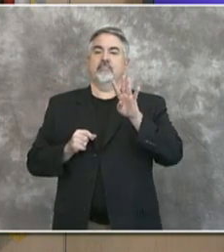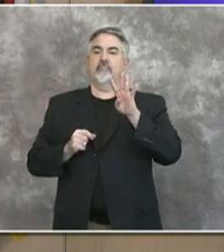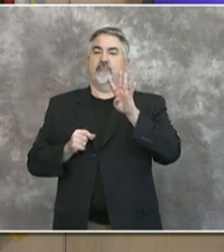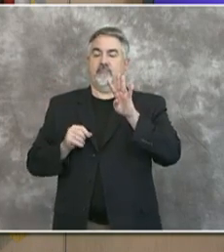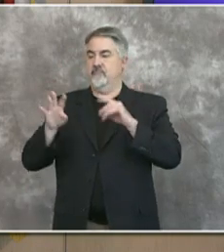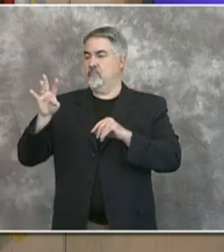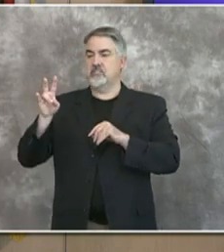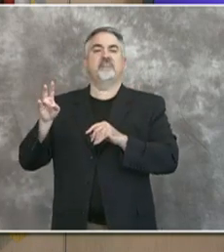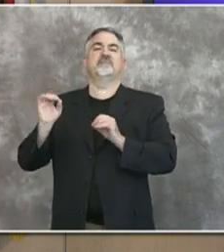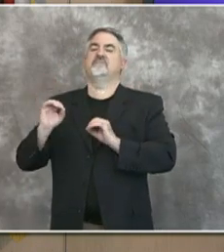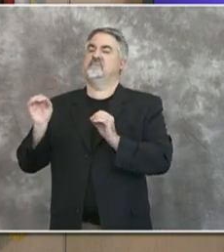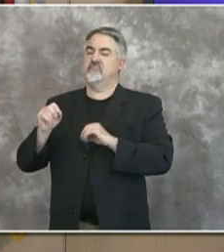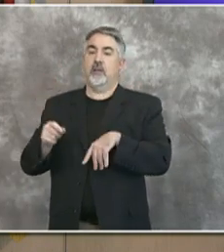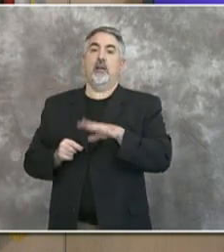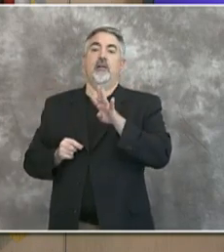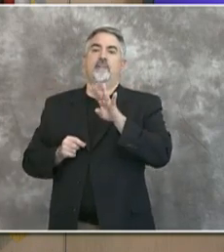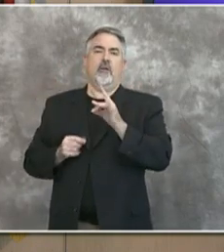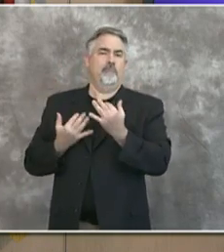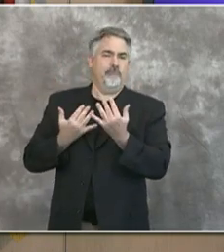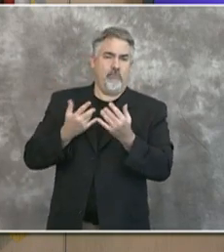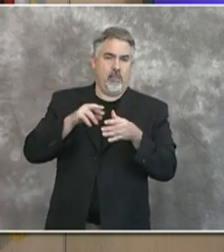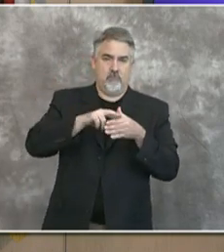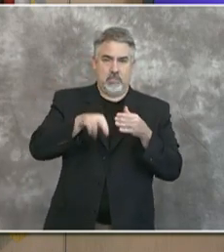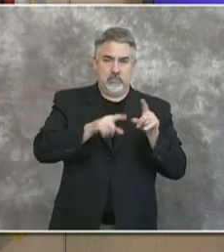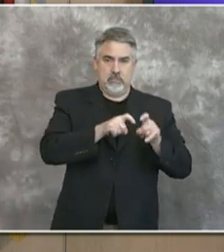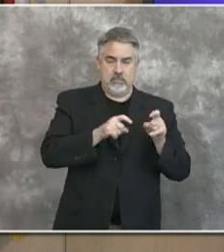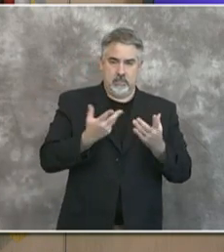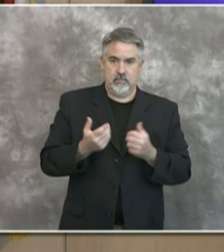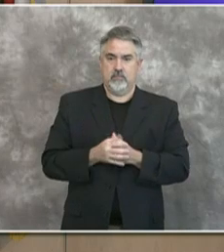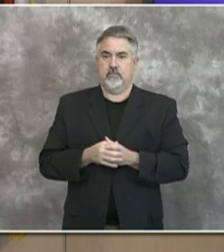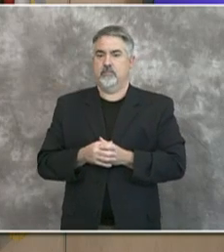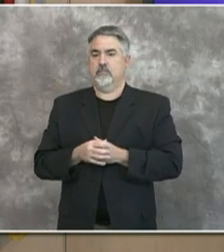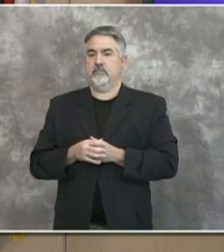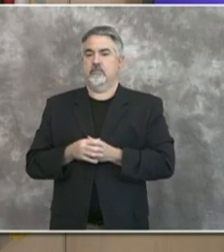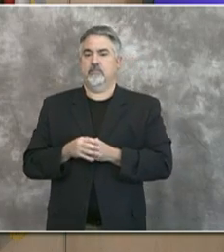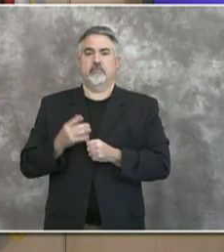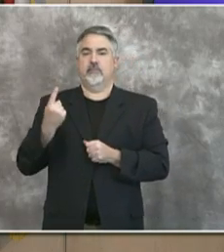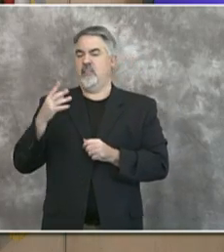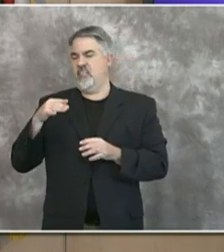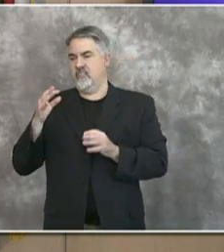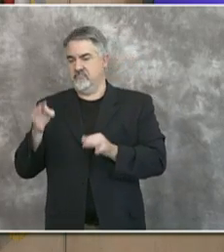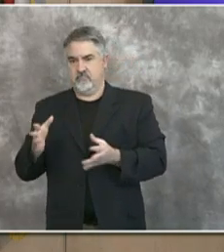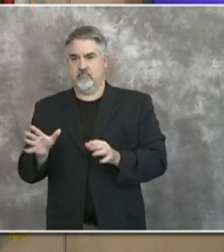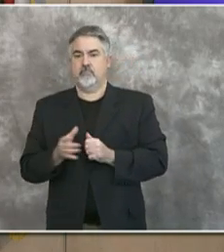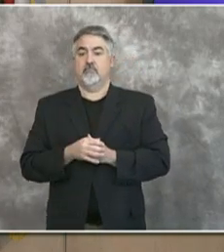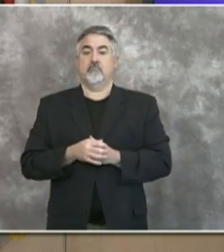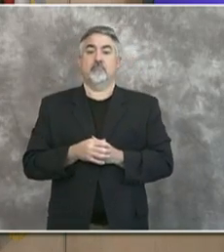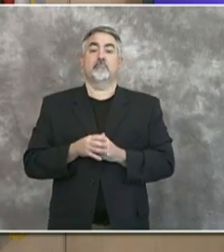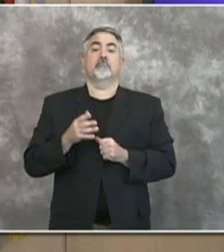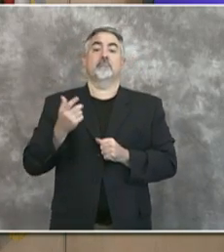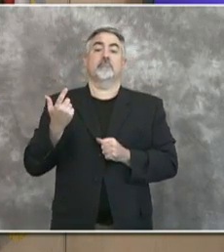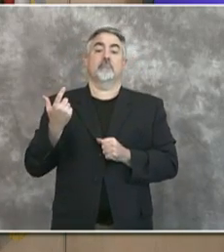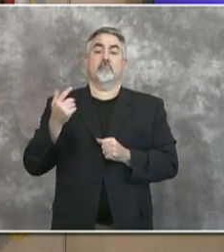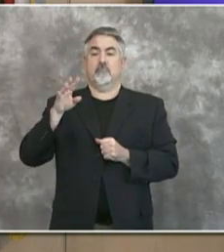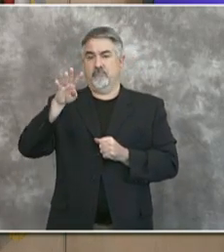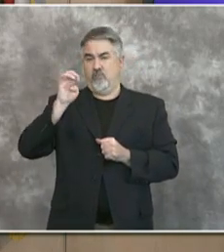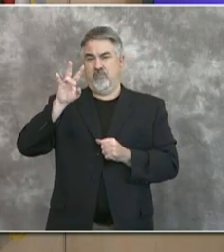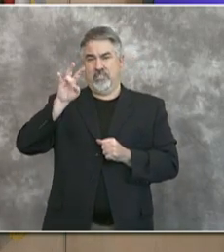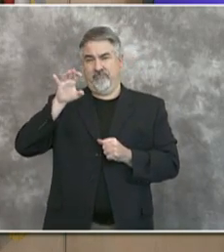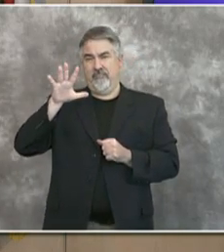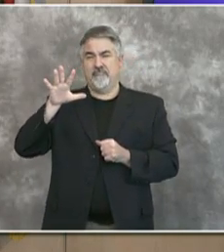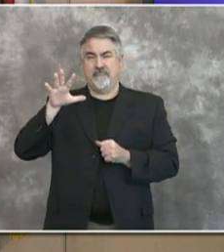was considered indeterminate. That brings us to a total for the convention center testing evolution to date of 475 total